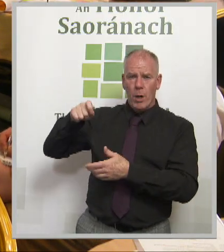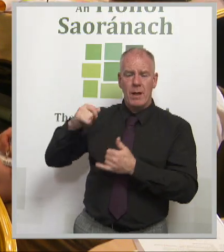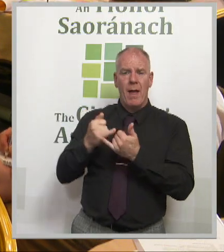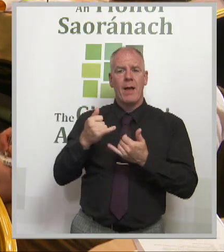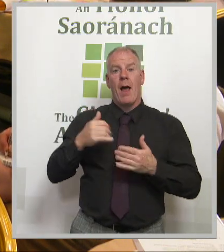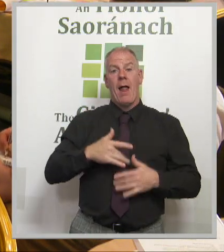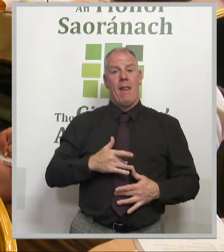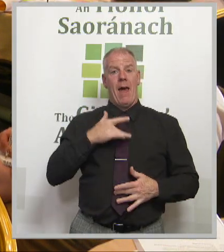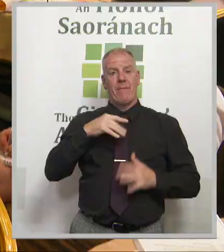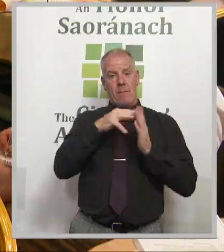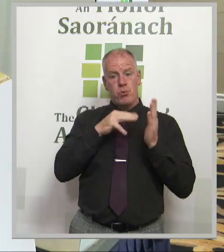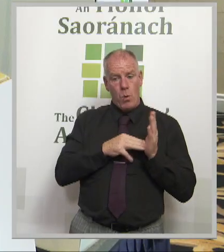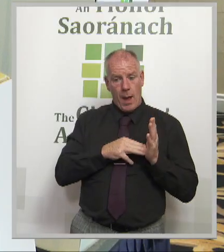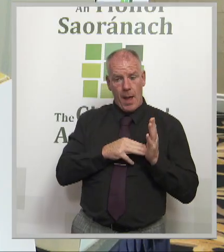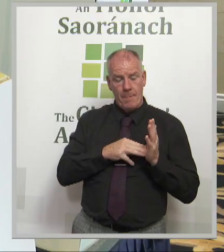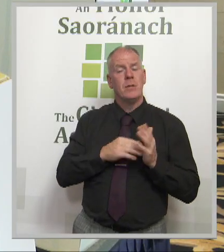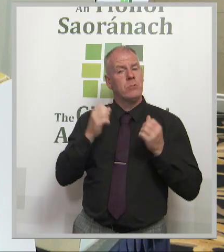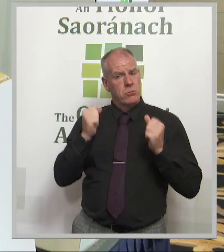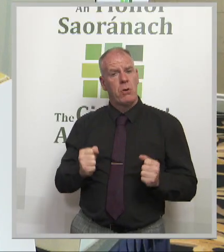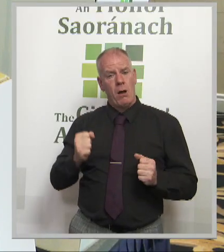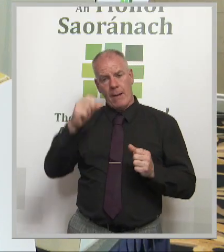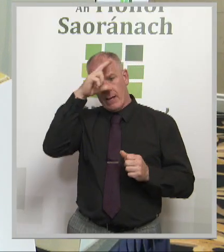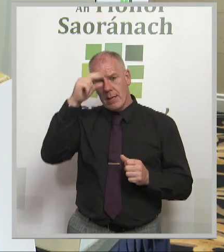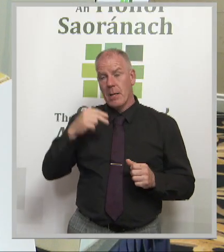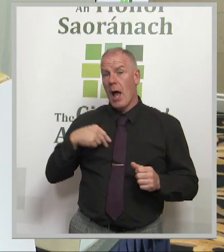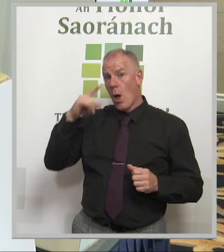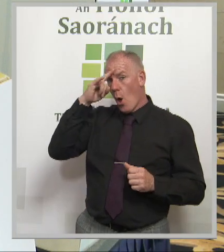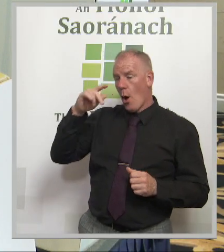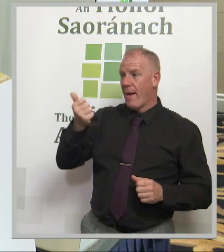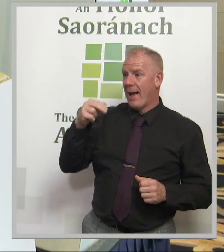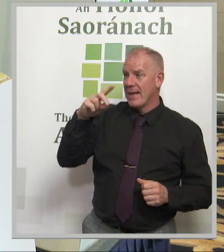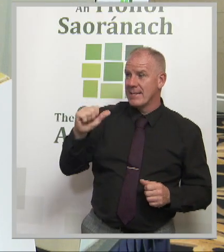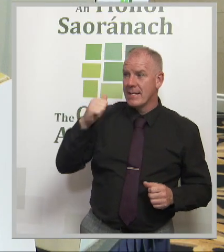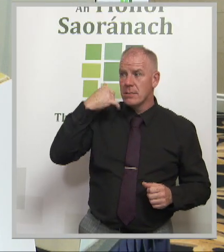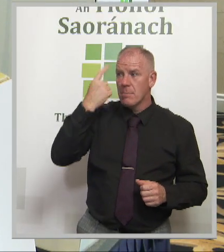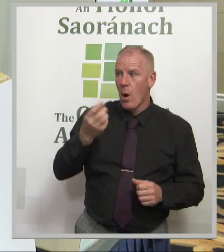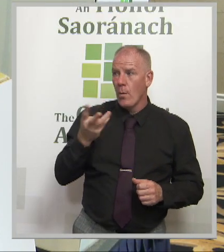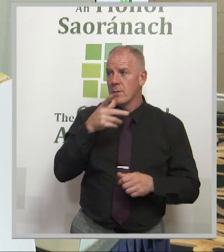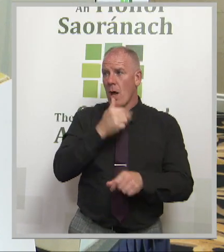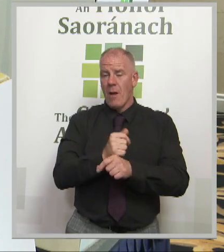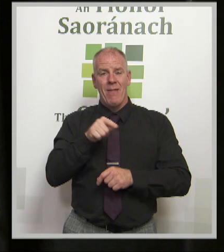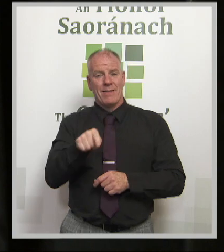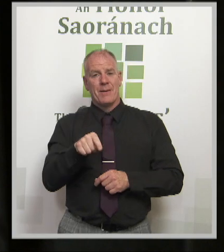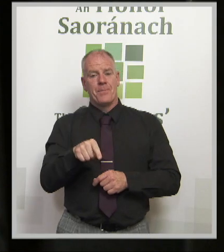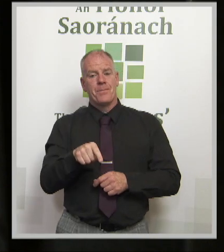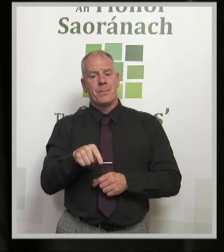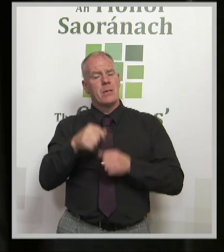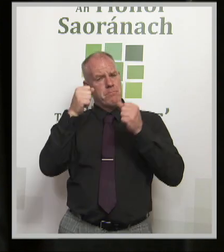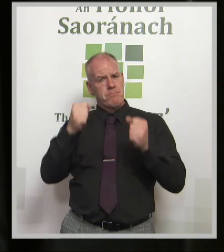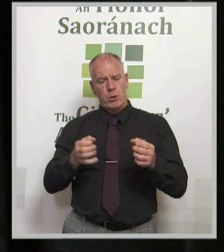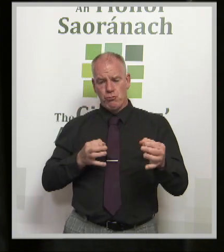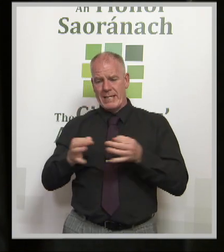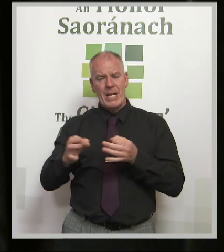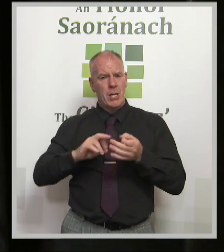LIFE program, and there's some really good examples. I hope Andy tomorrow, Andy Bleasday, will say something about that in terms of really good